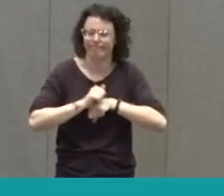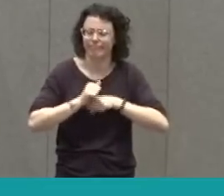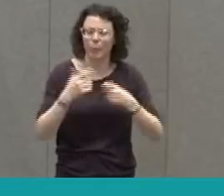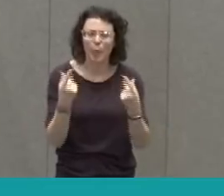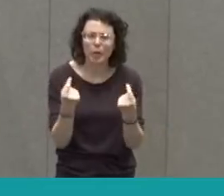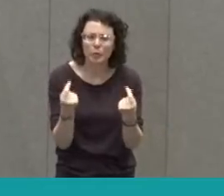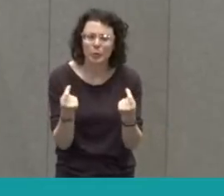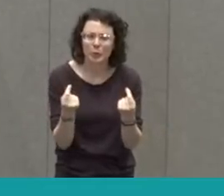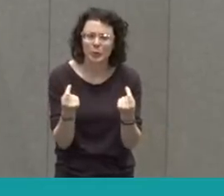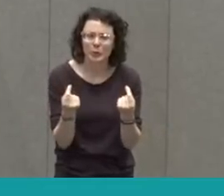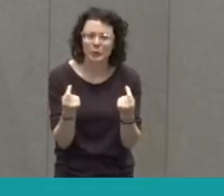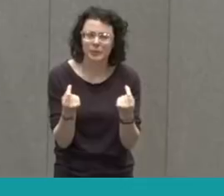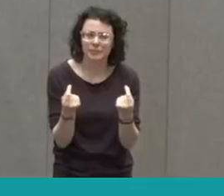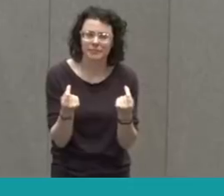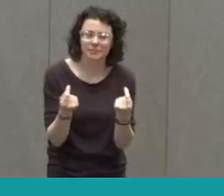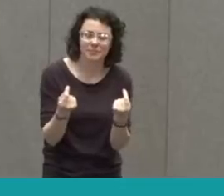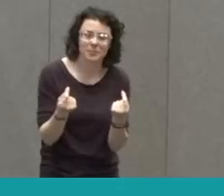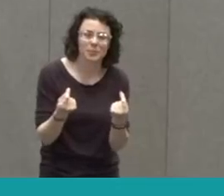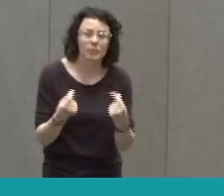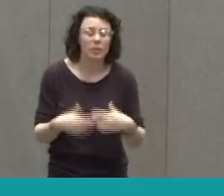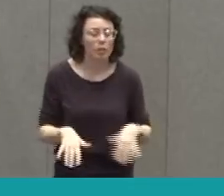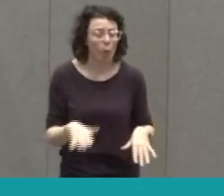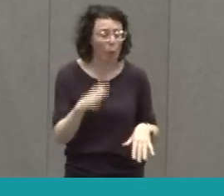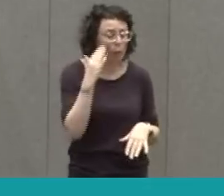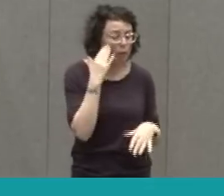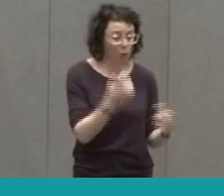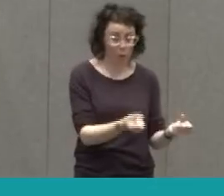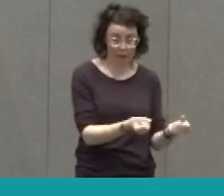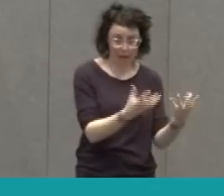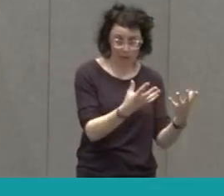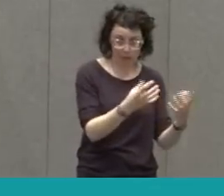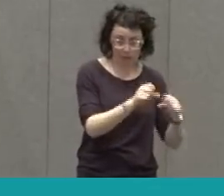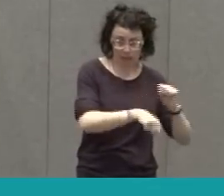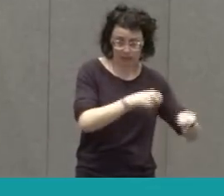trikes, and now we need to circle